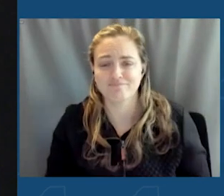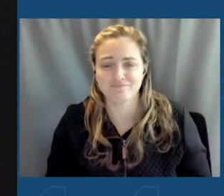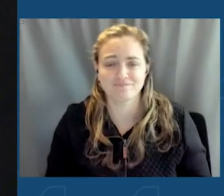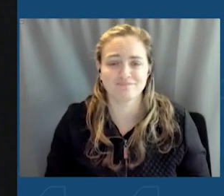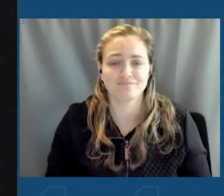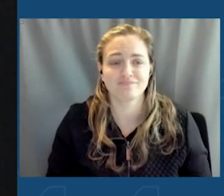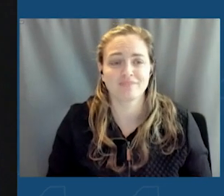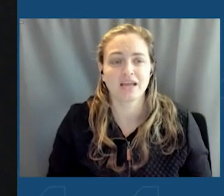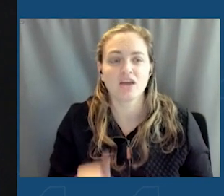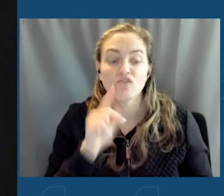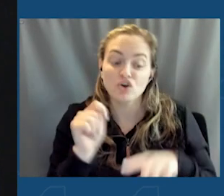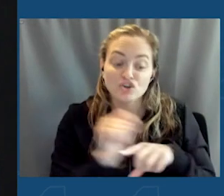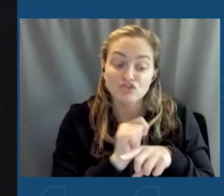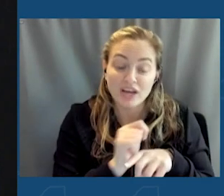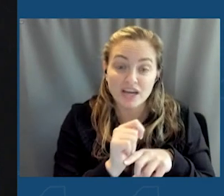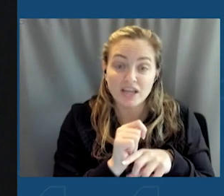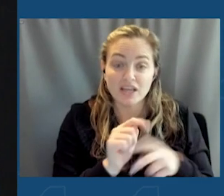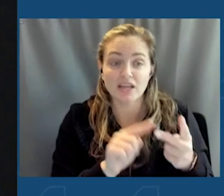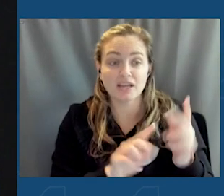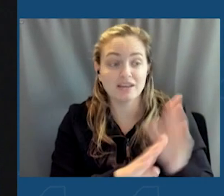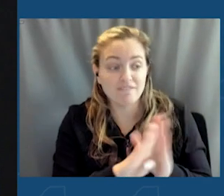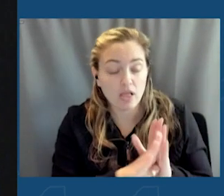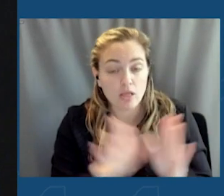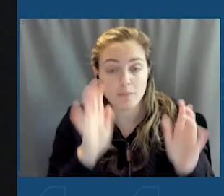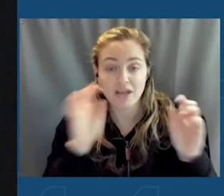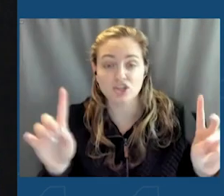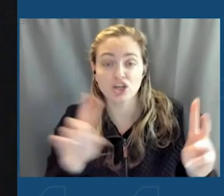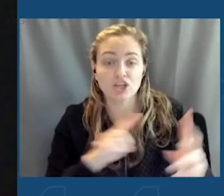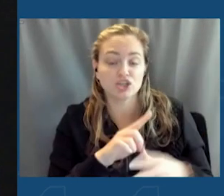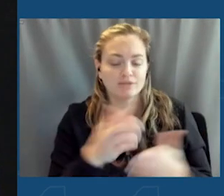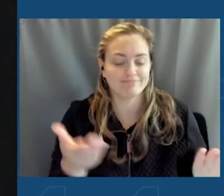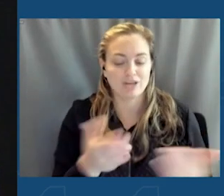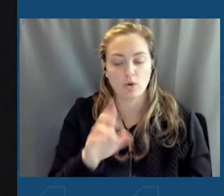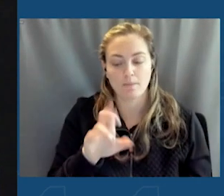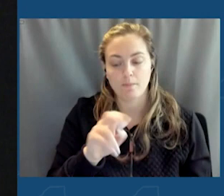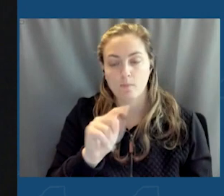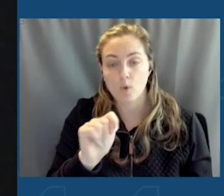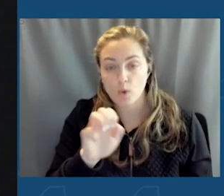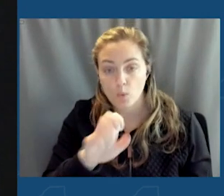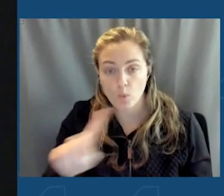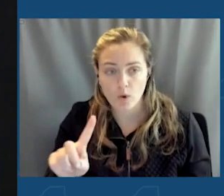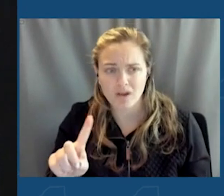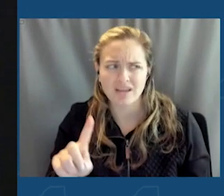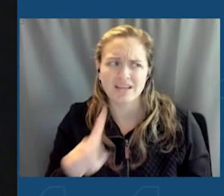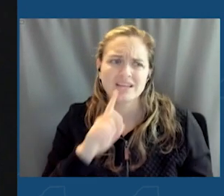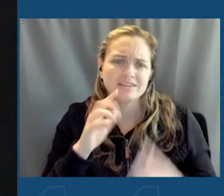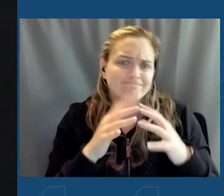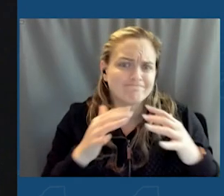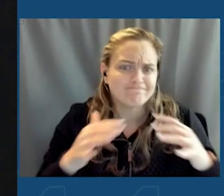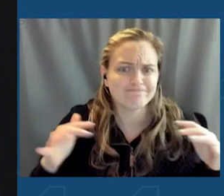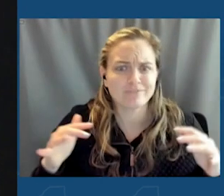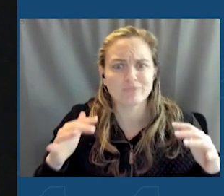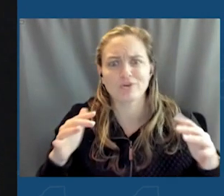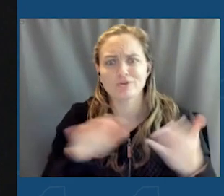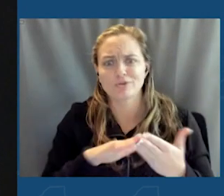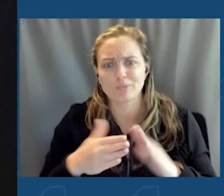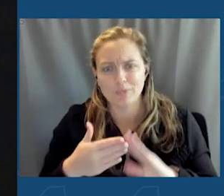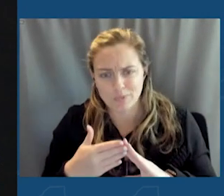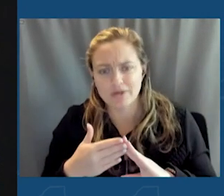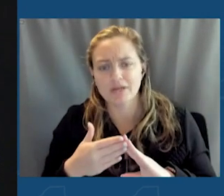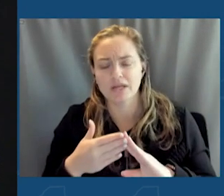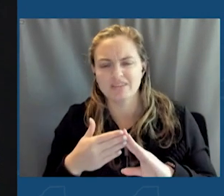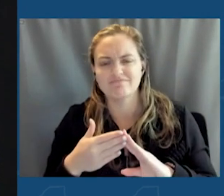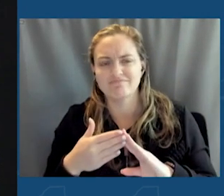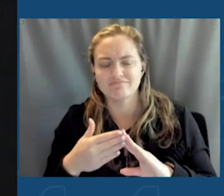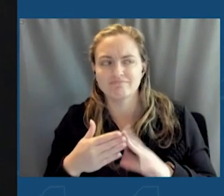for training, development, and education in Brentwood. And Brentwood's an incredibly diverse, fascinating community. It truly is. It's